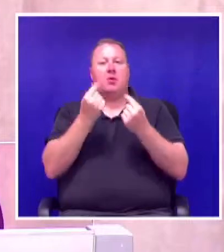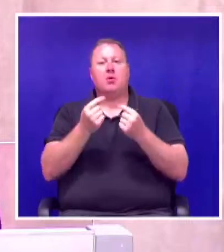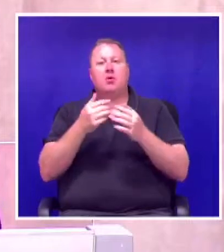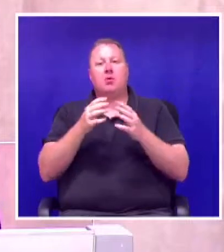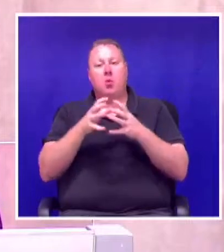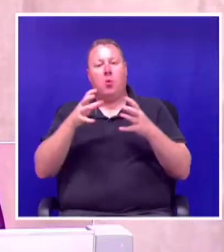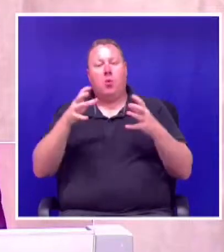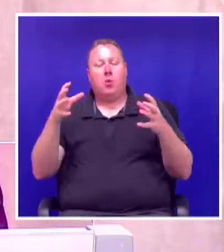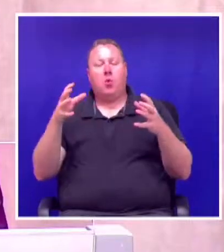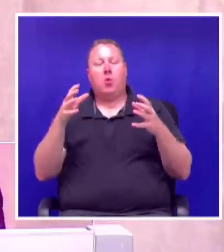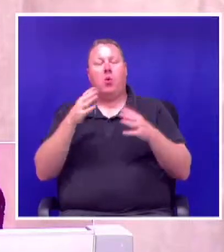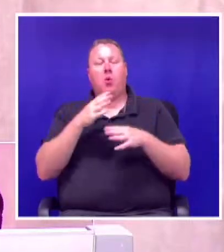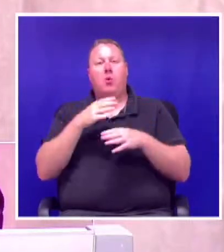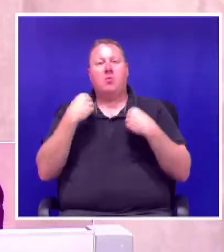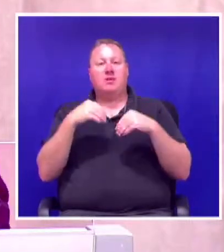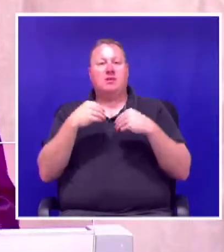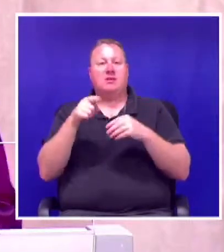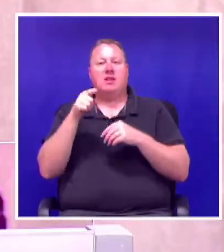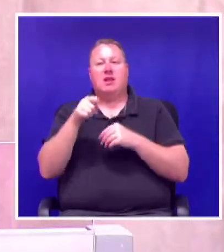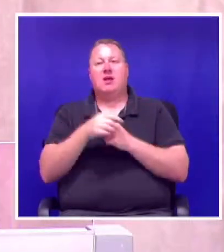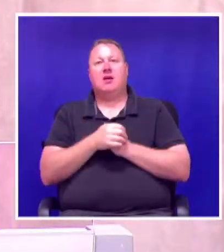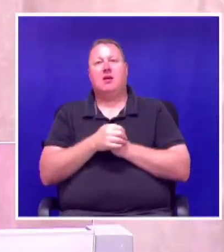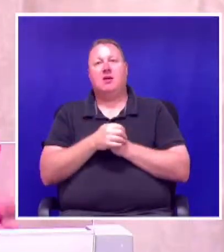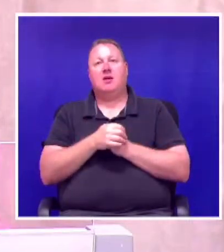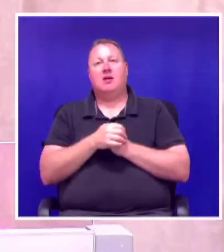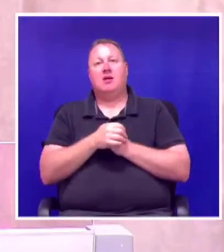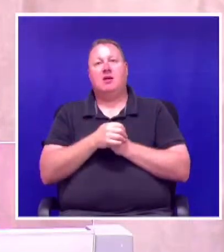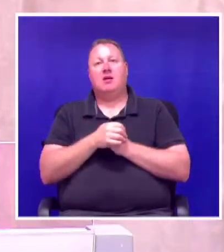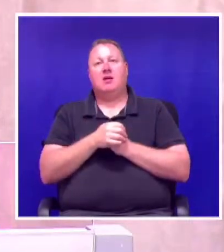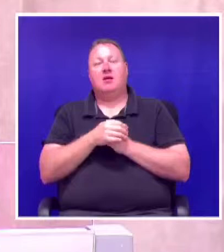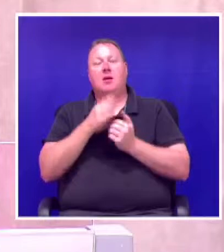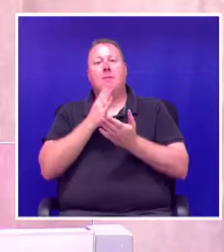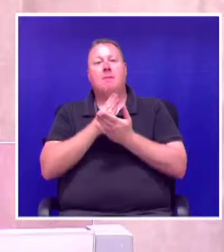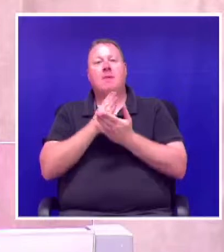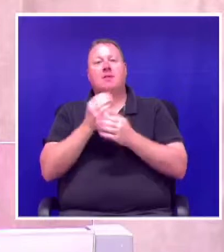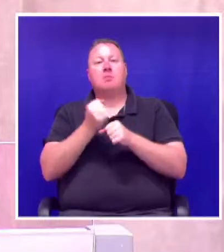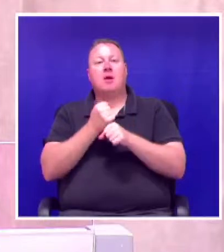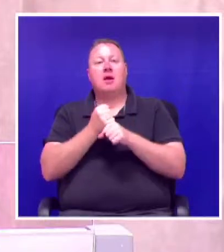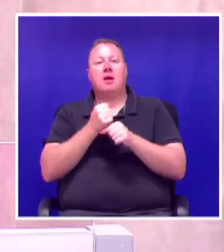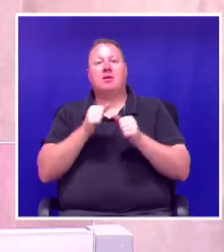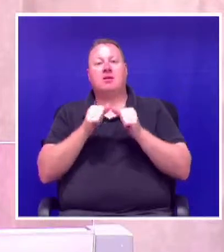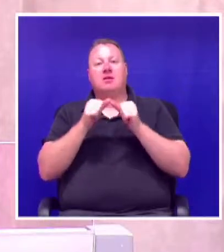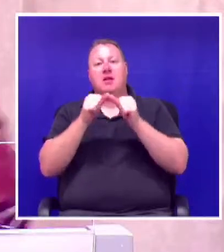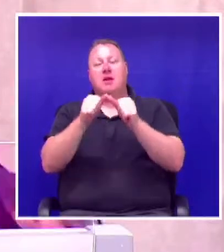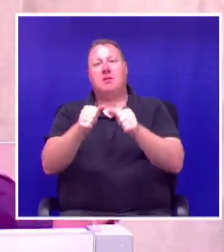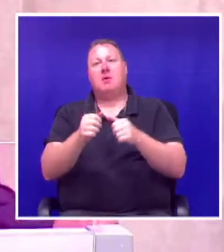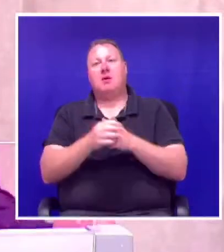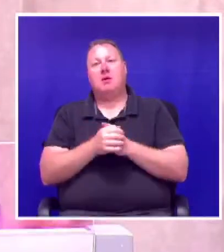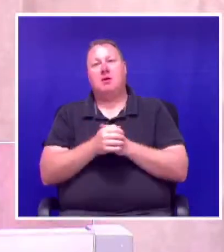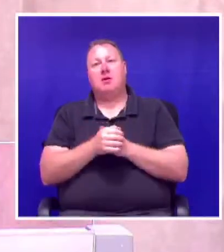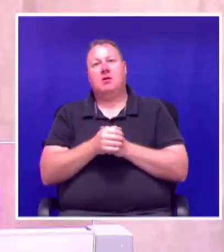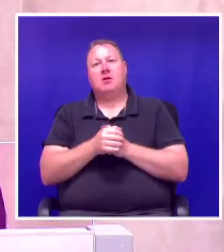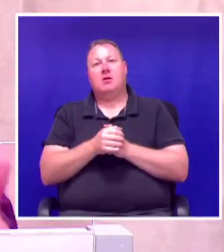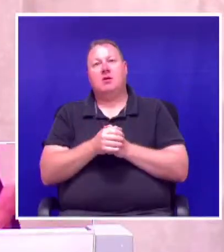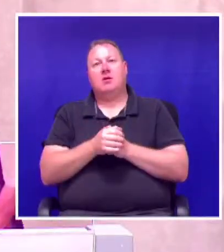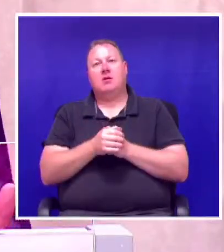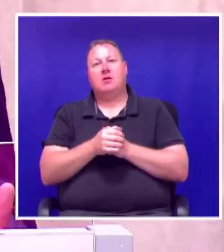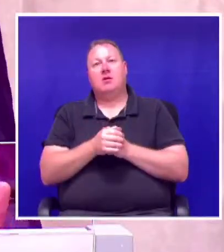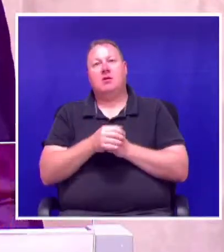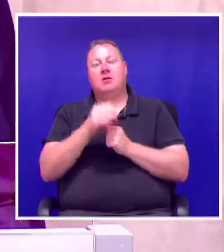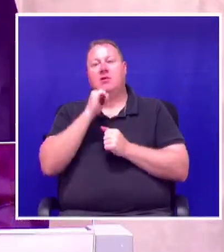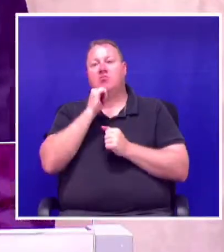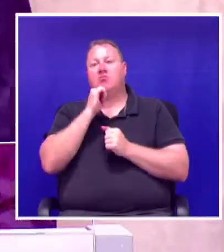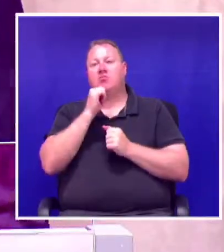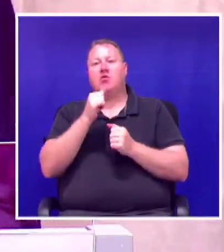enterprises. So I agree with you that we must make them sustainable, so that we don't fund them and we keep funding